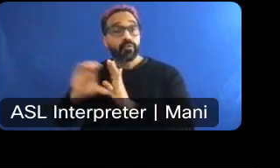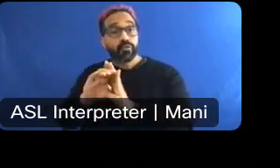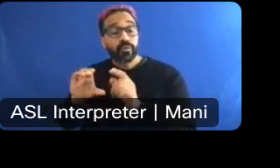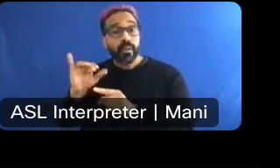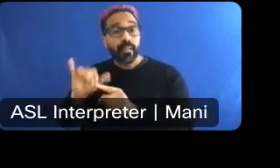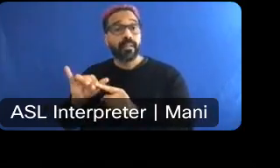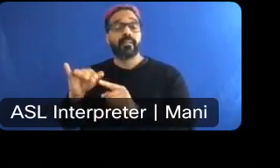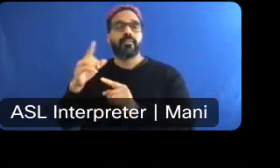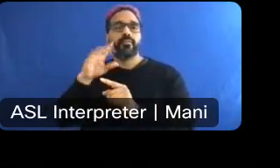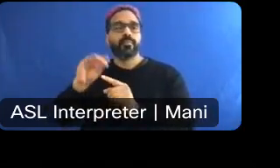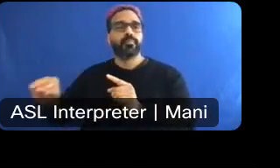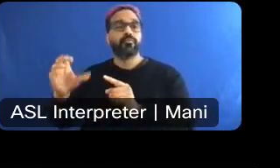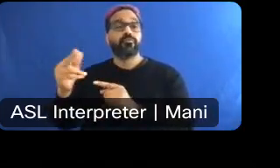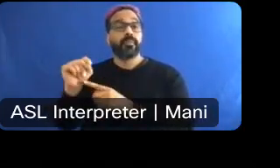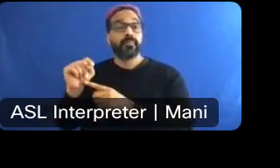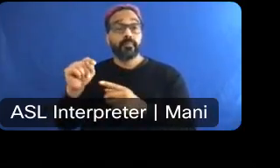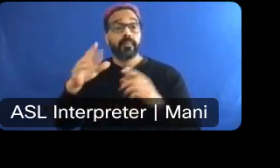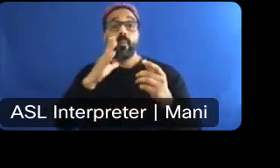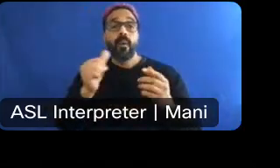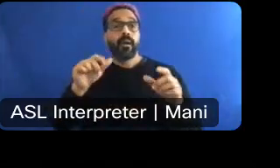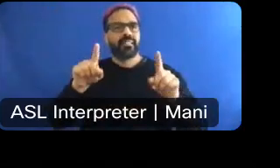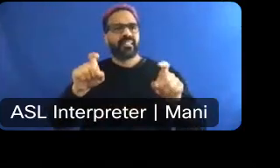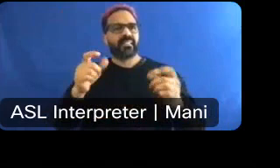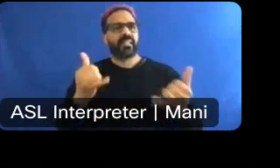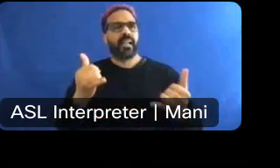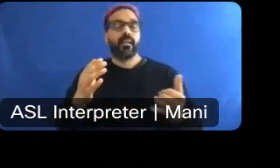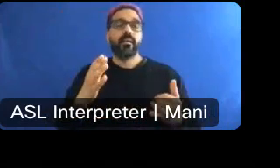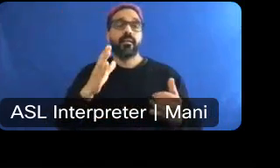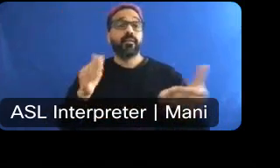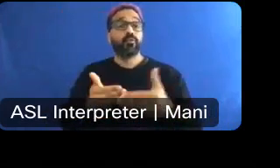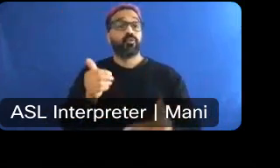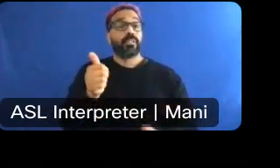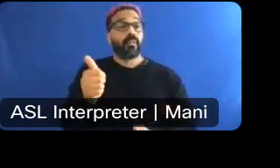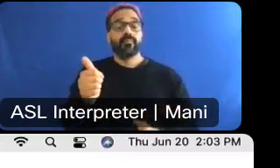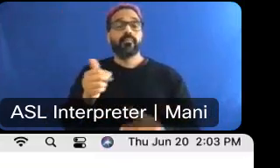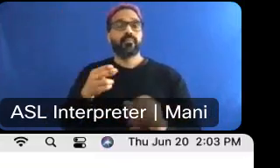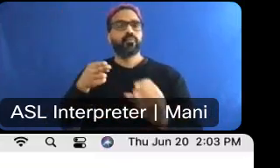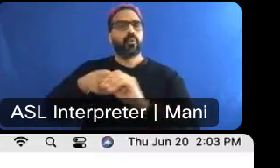so please introduce yourselves in the chat and let us know where you're joining us from today.